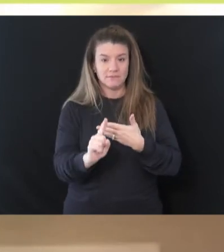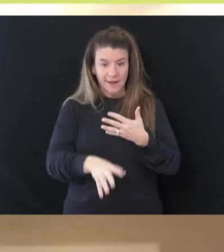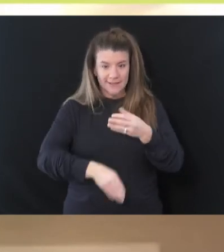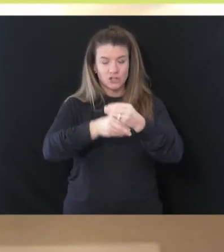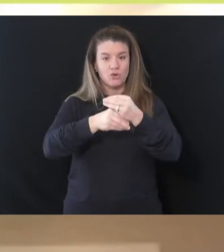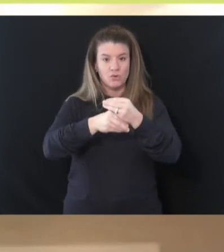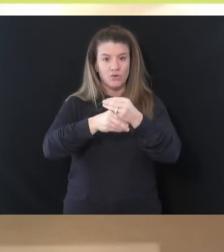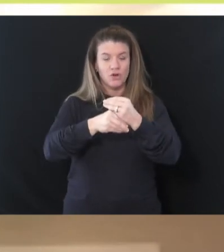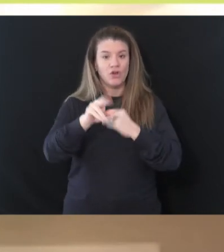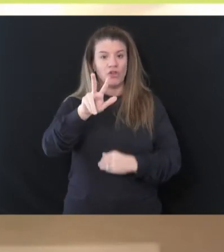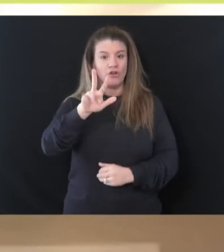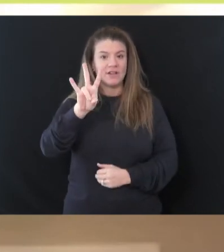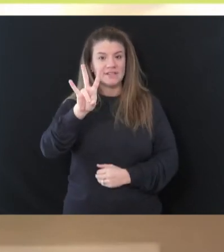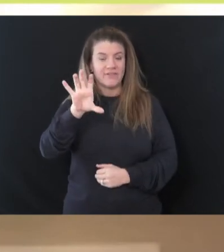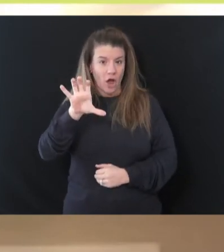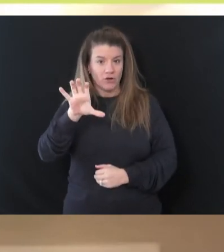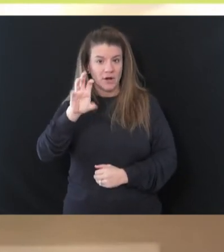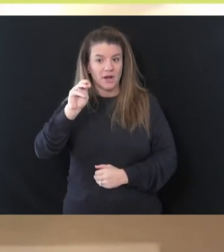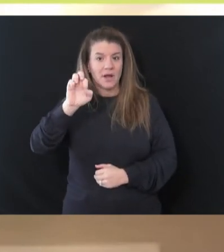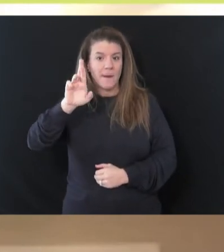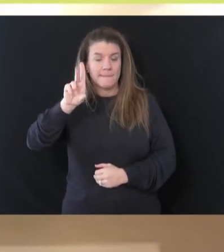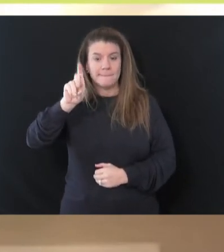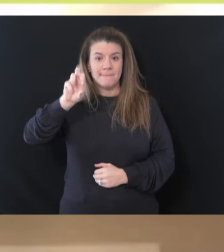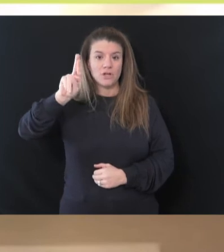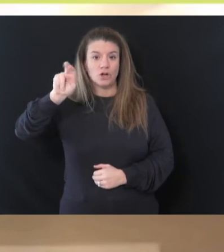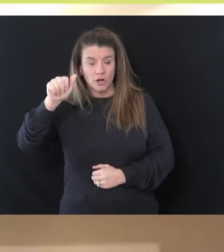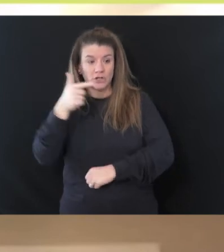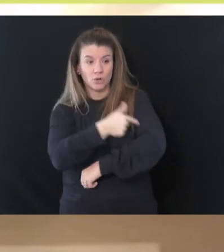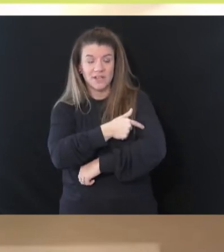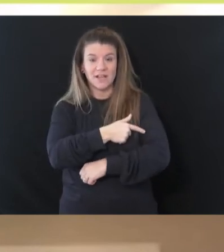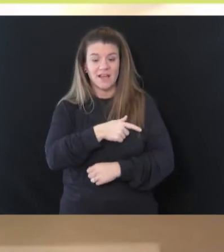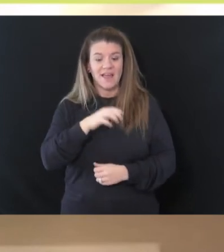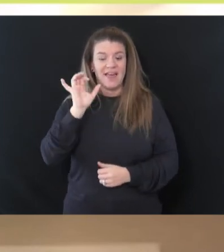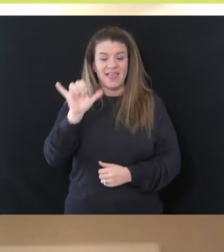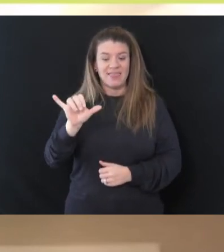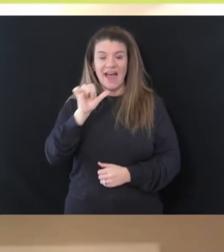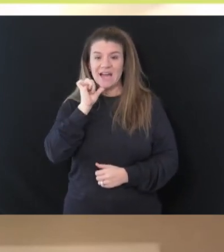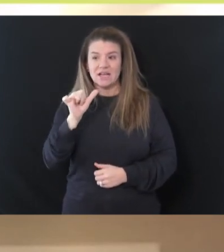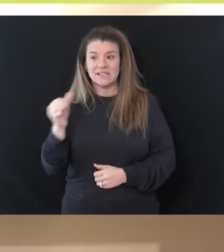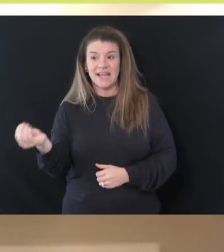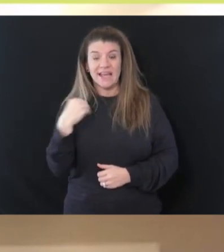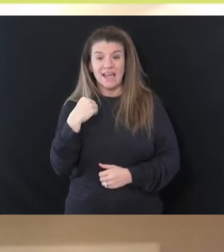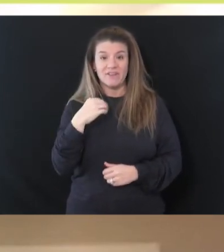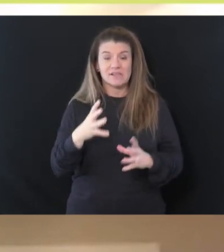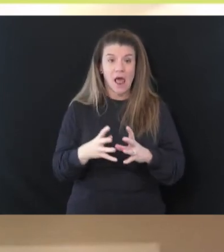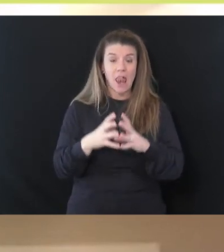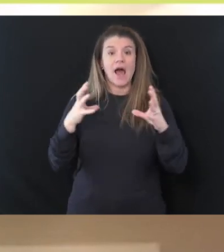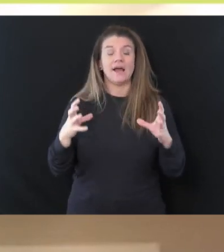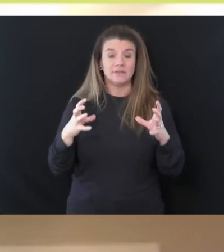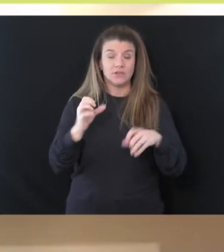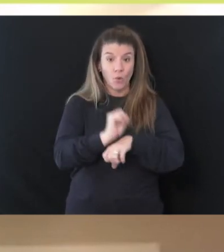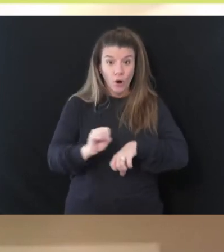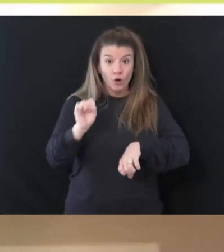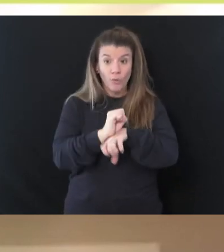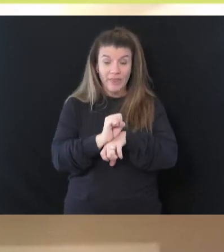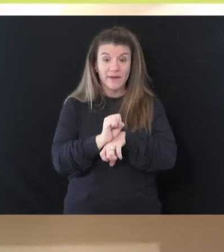the additional 3,700 Moderna doses. That doesn't give us a significant amount to work